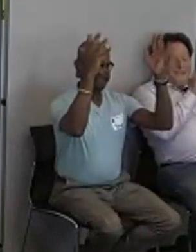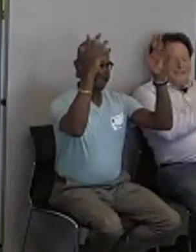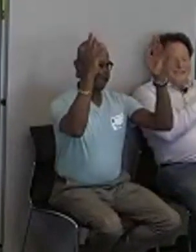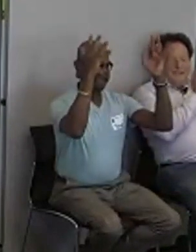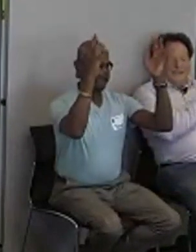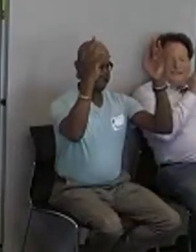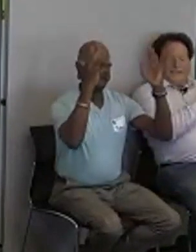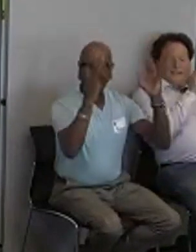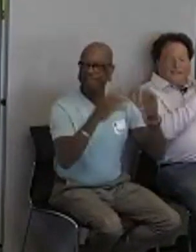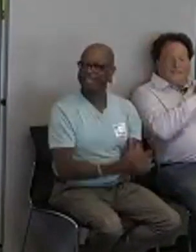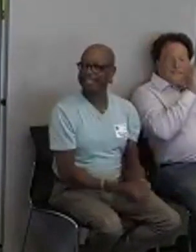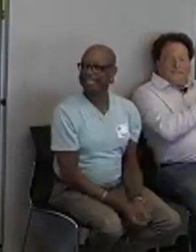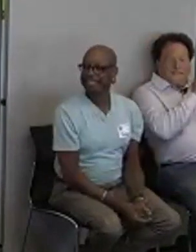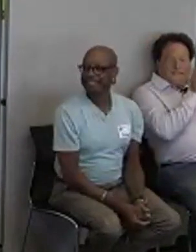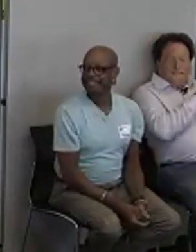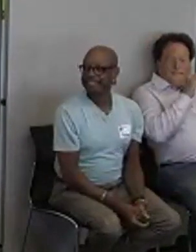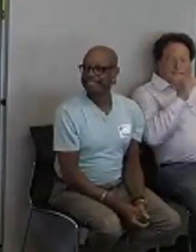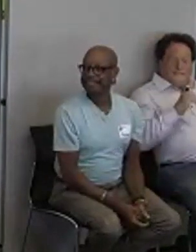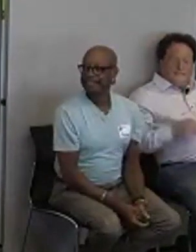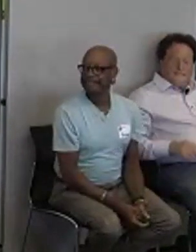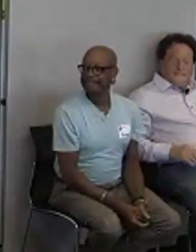Sharon.